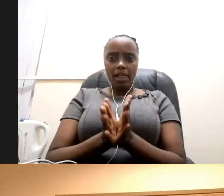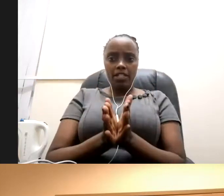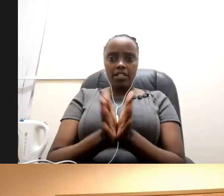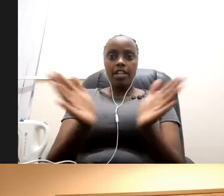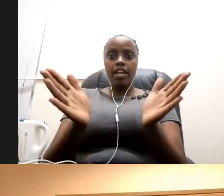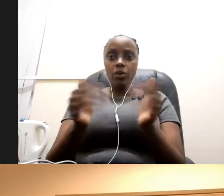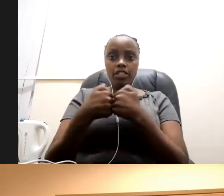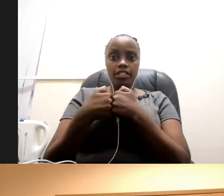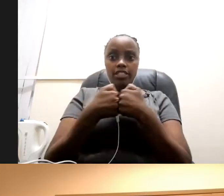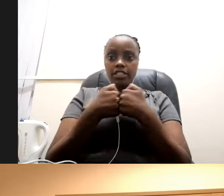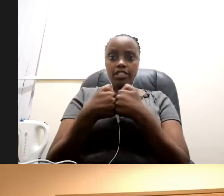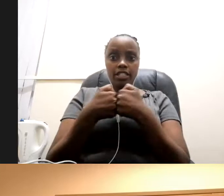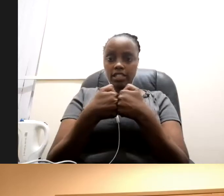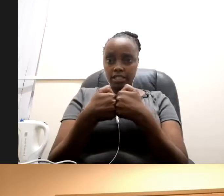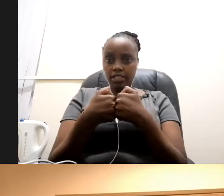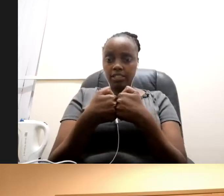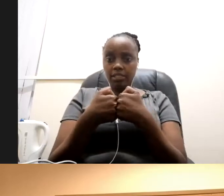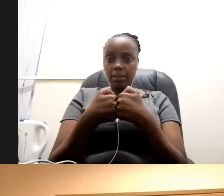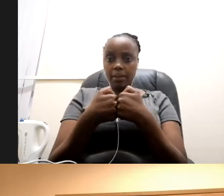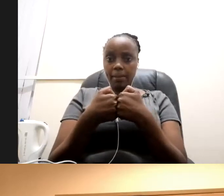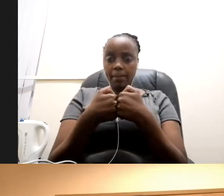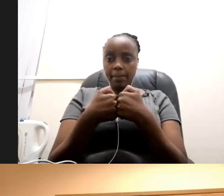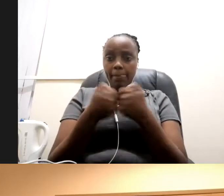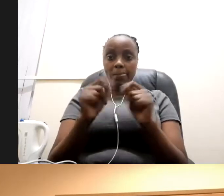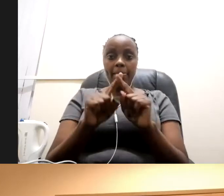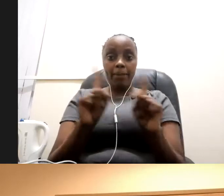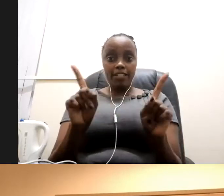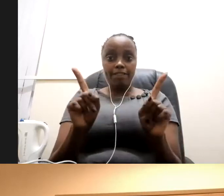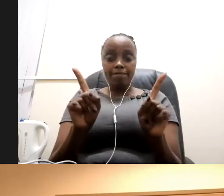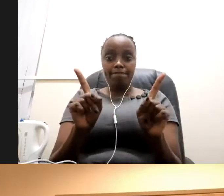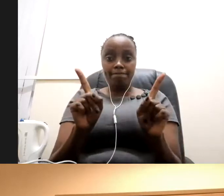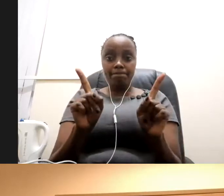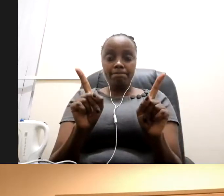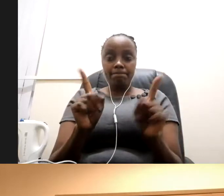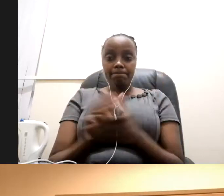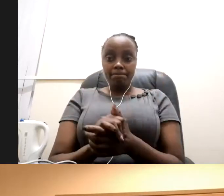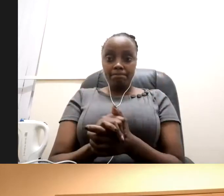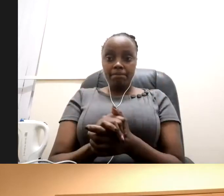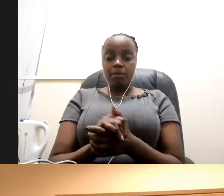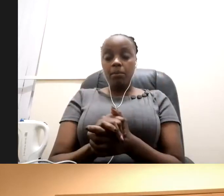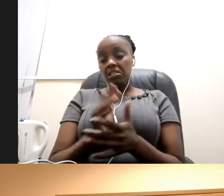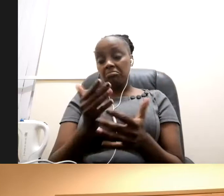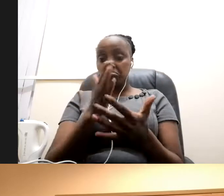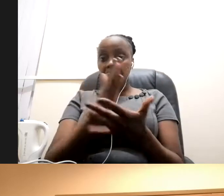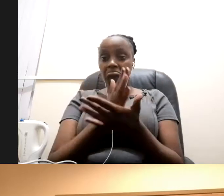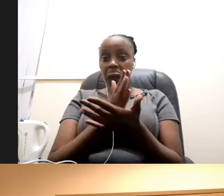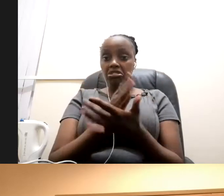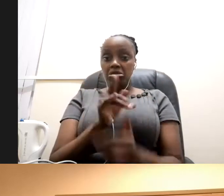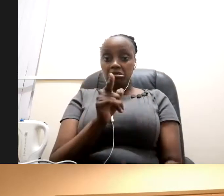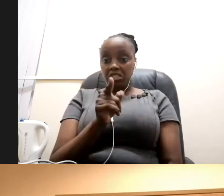challenges and recommendations. But in spite of the fact that these